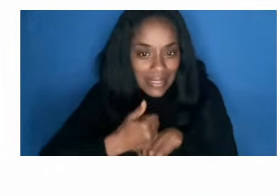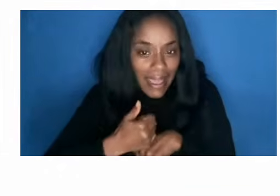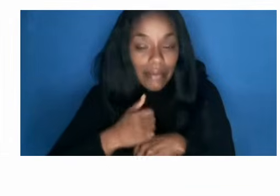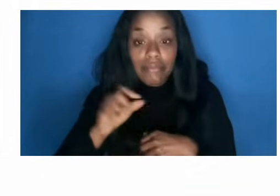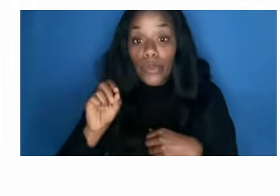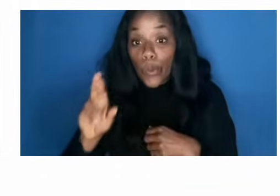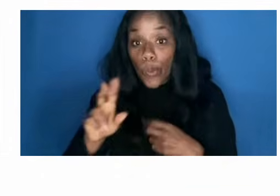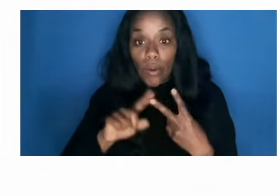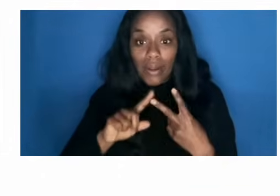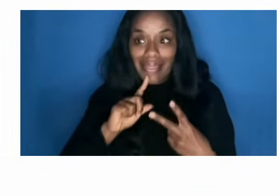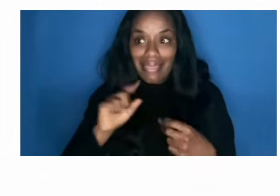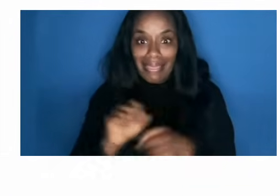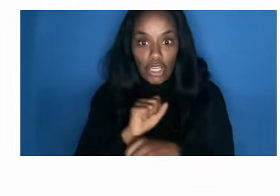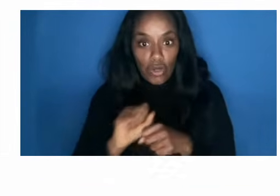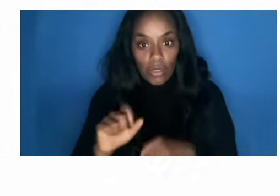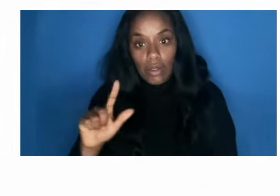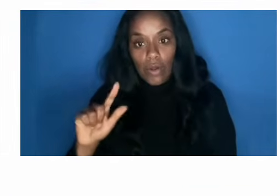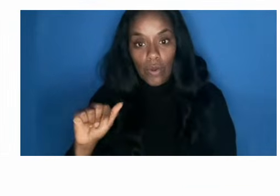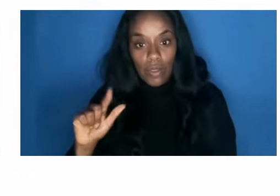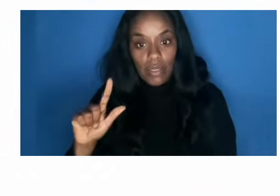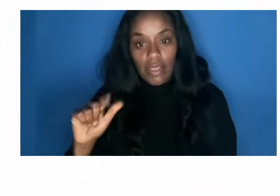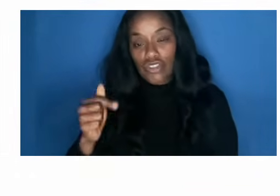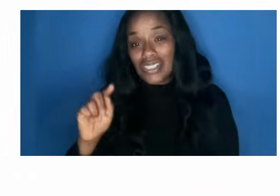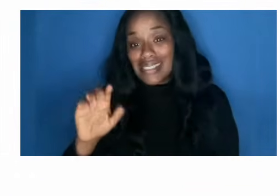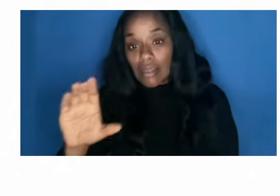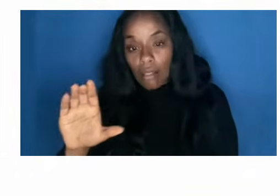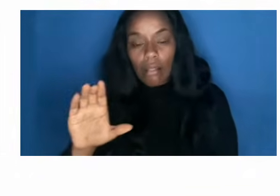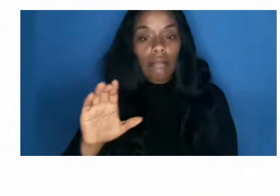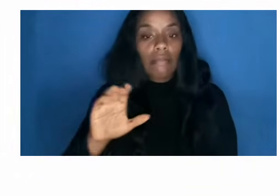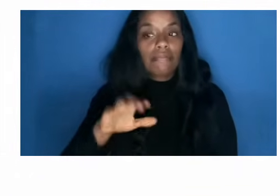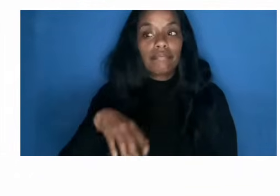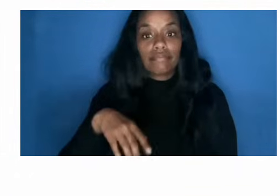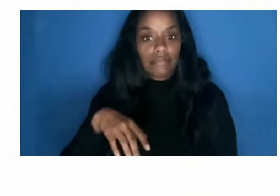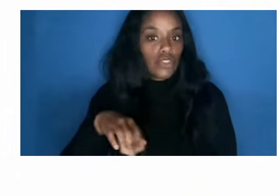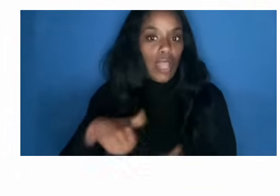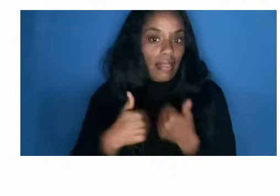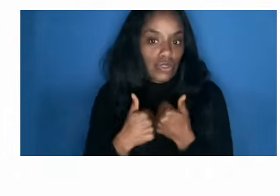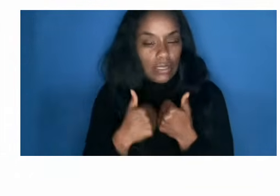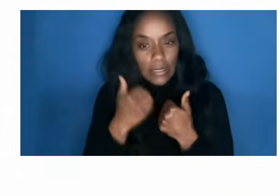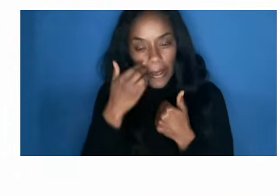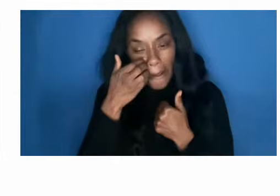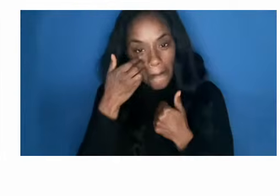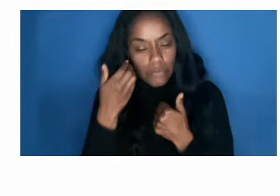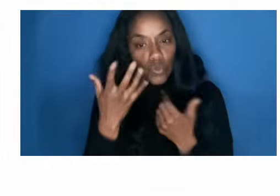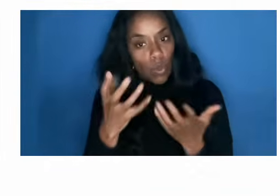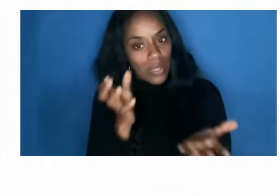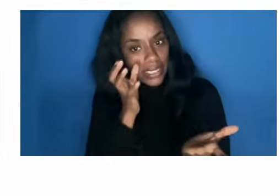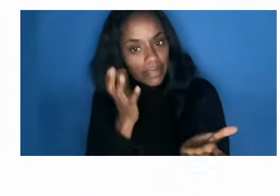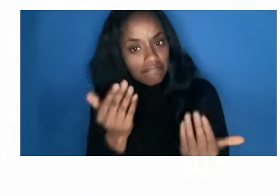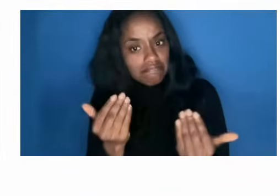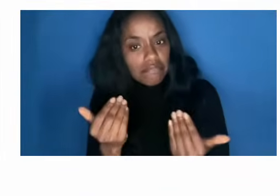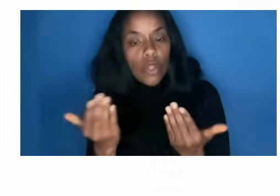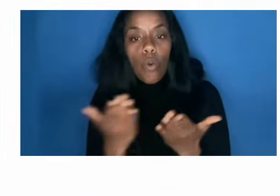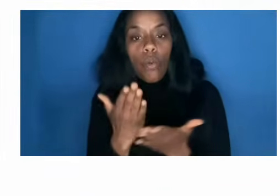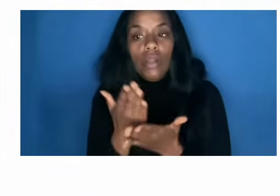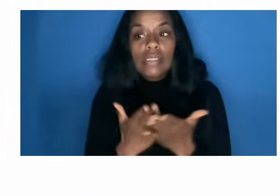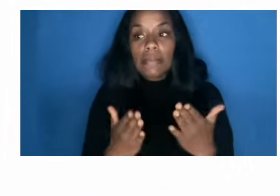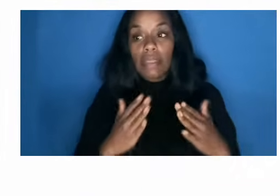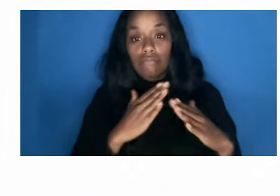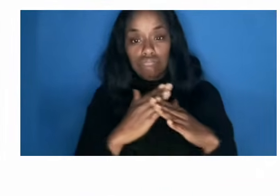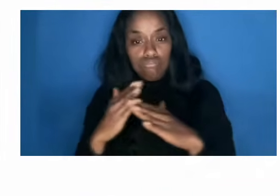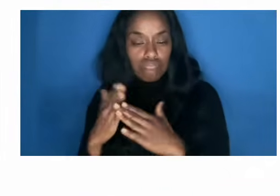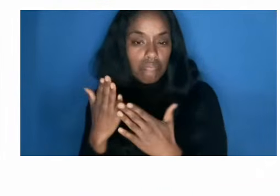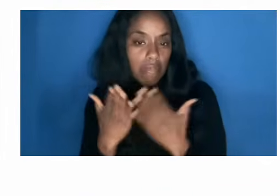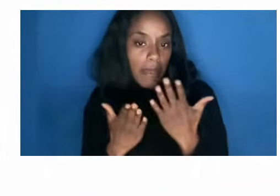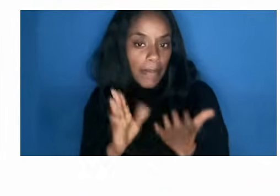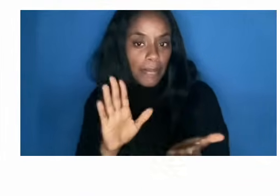are literal like logistical challenges, or things like that. So we want to hear, like, what are some of the roadblocks that you might